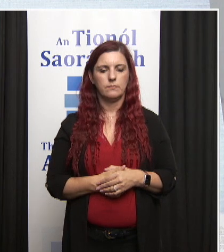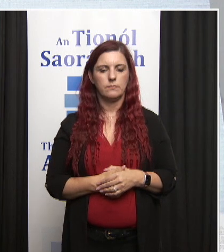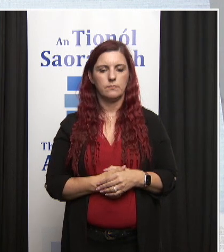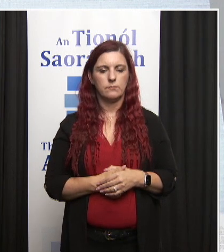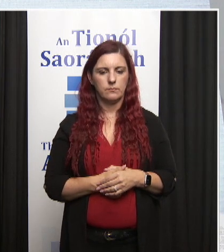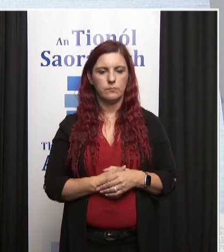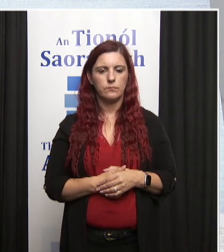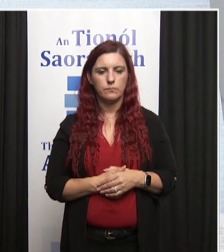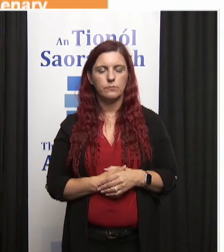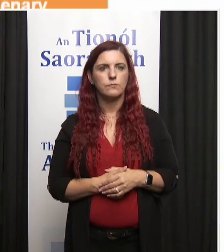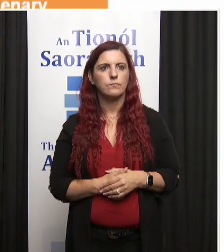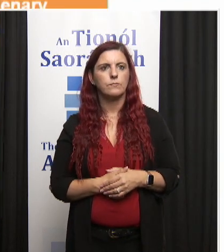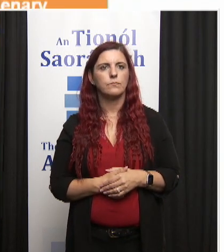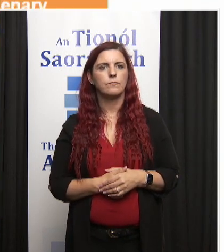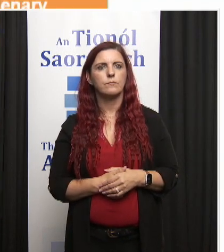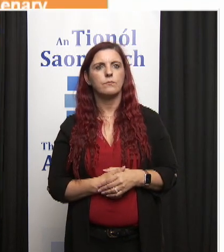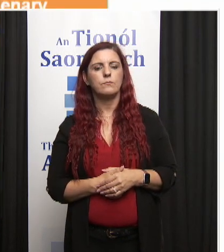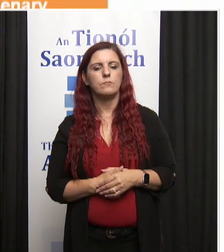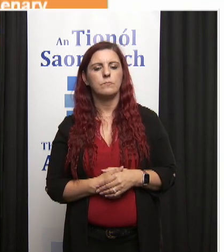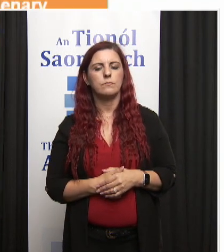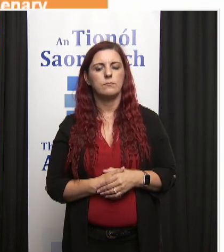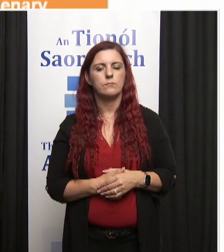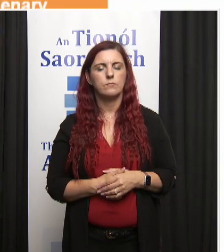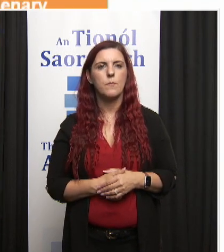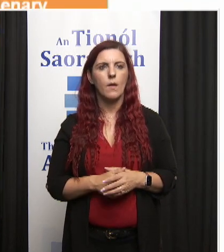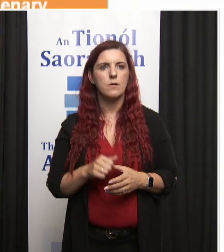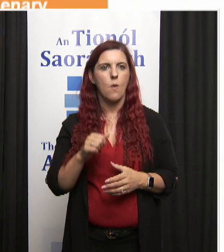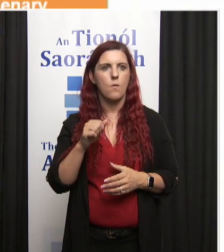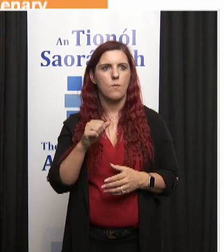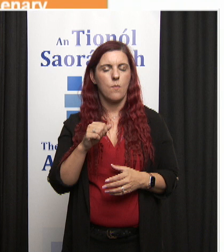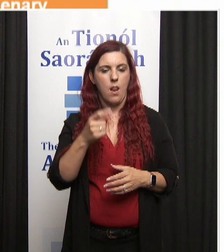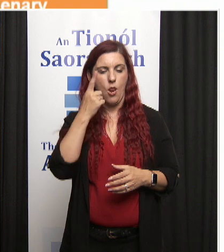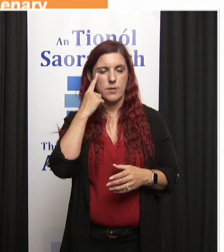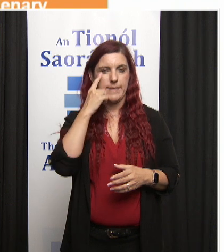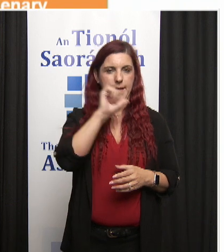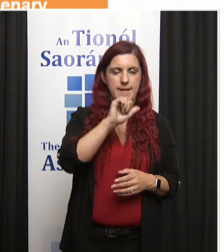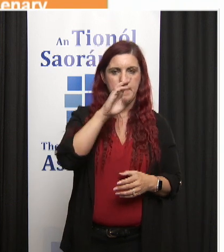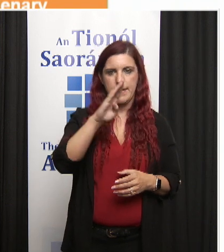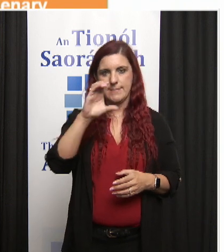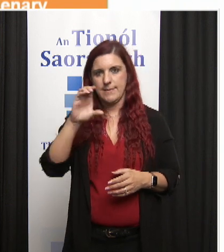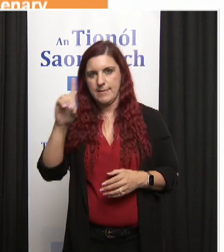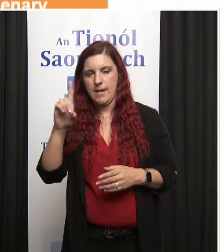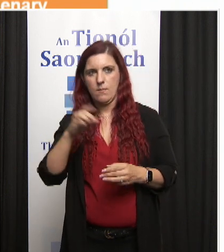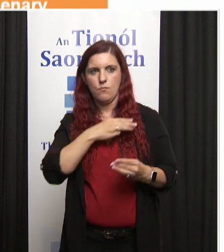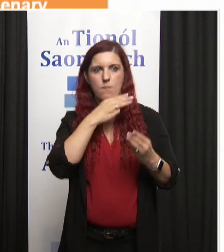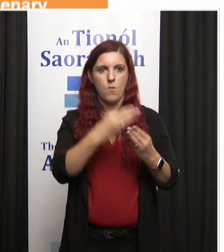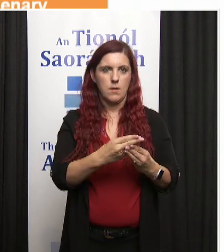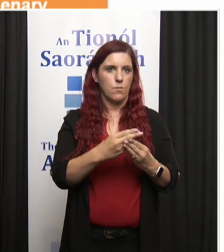So our table looked at all the slides proposed in relation to structure and agreed with none of